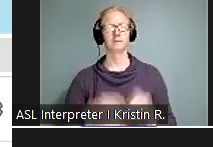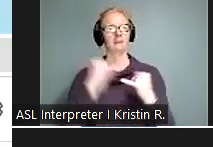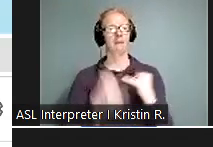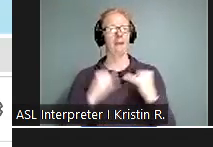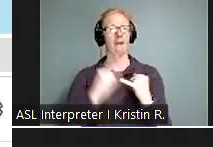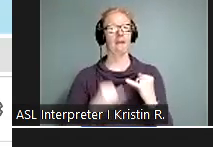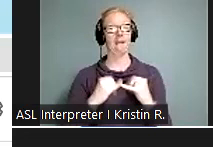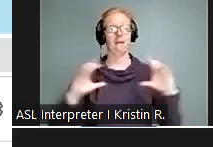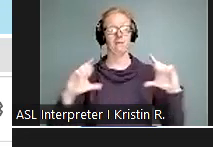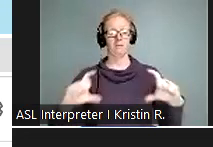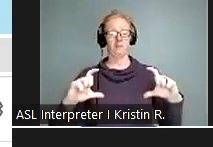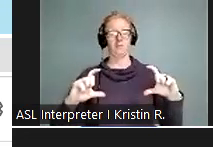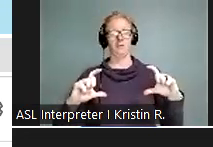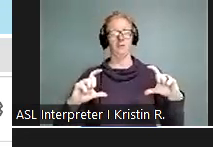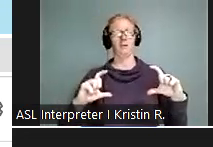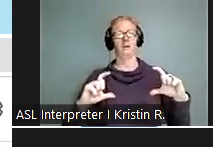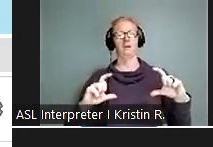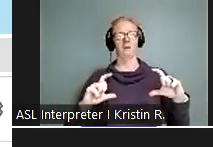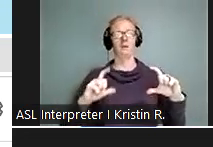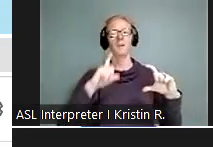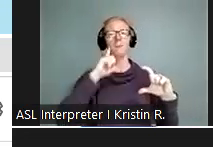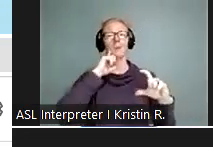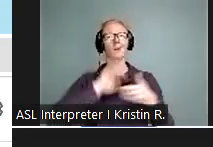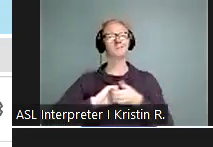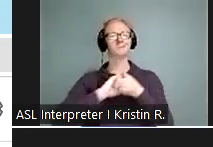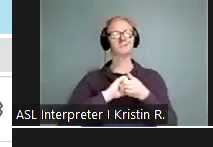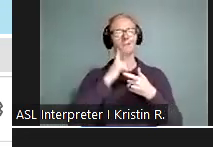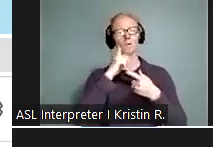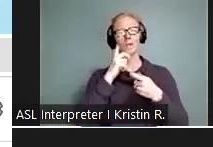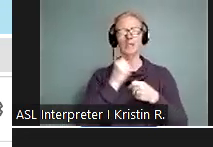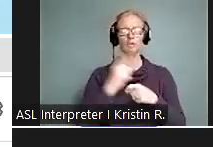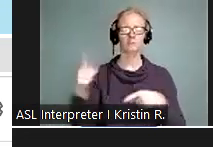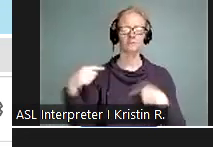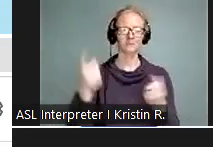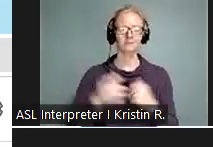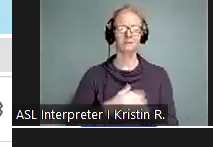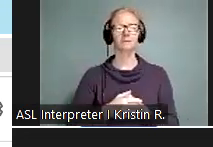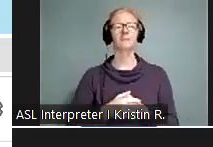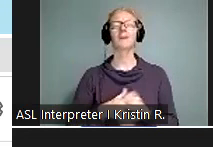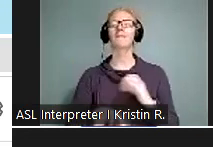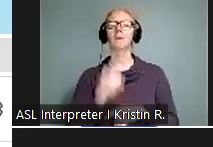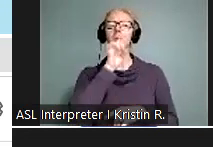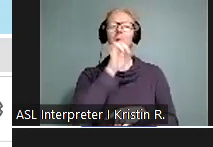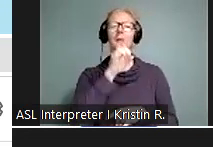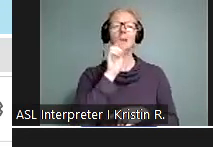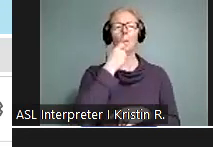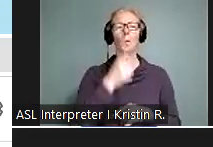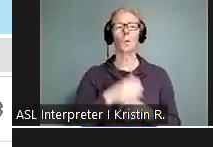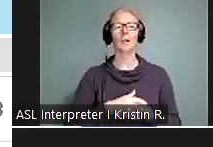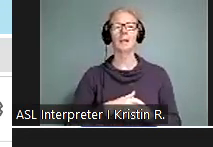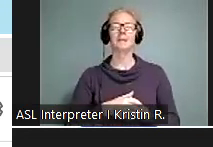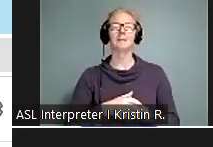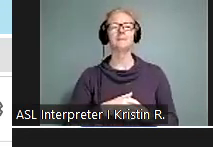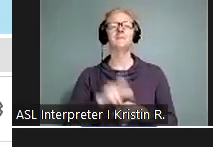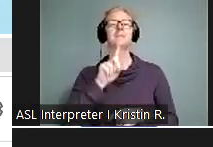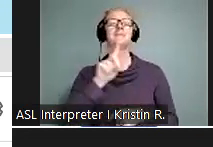Lastly, we have some, as a collaboration over the years, we have found some really cool disability